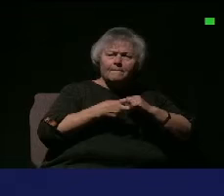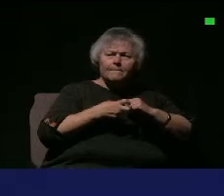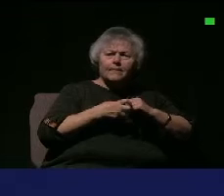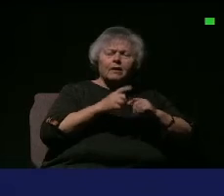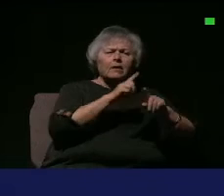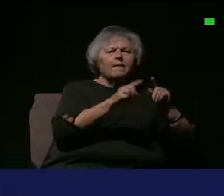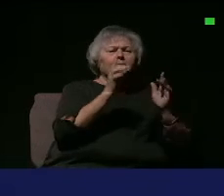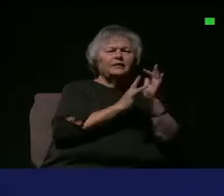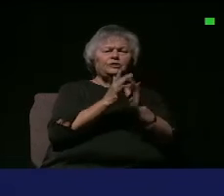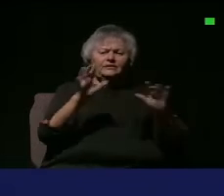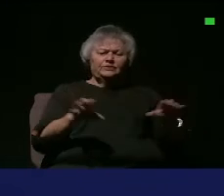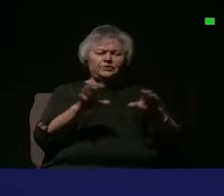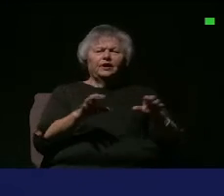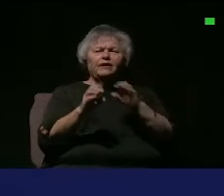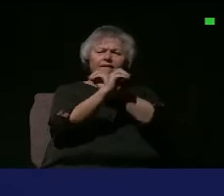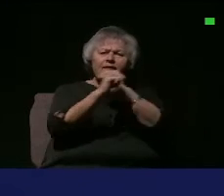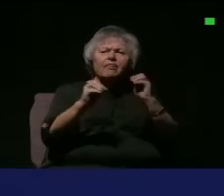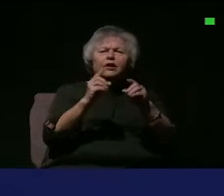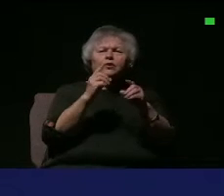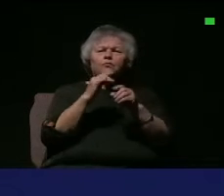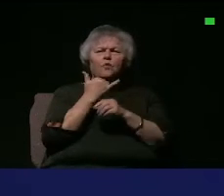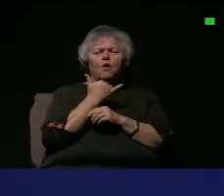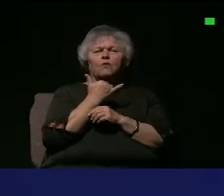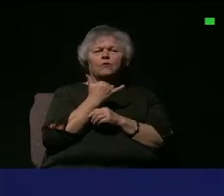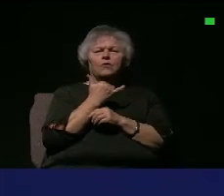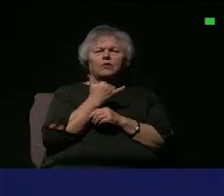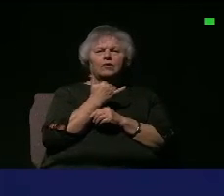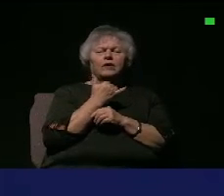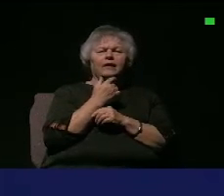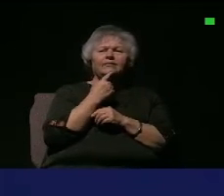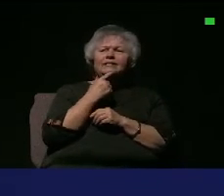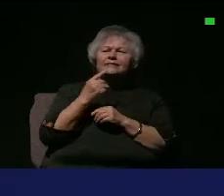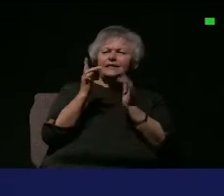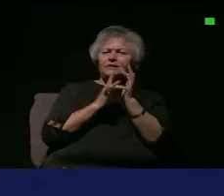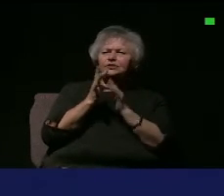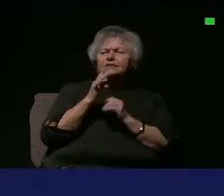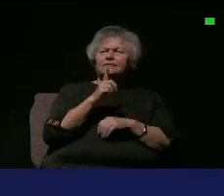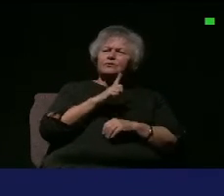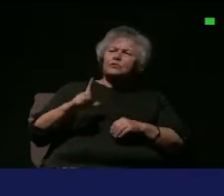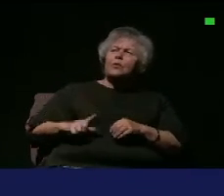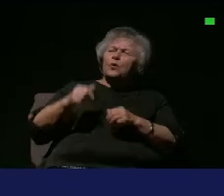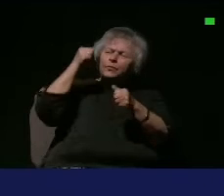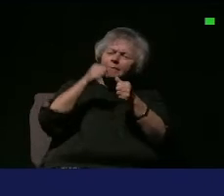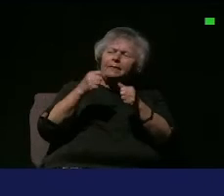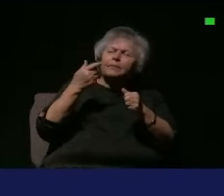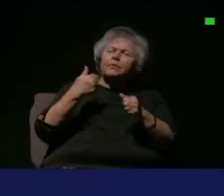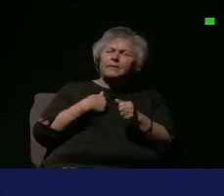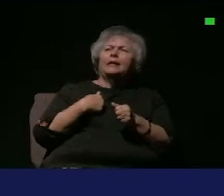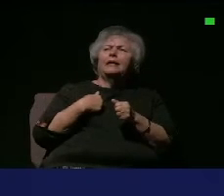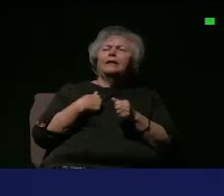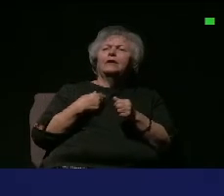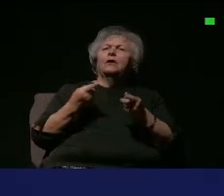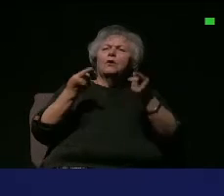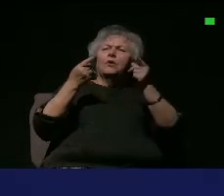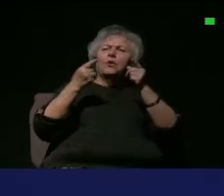wrong." And then he looked at Jesus and he said, "Lord, remember me when you come into your kingdom." Jesus